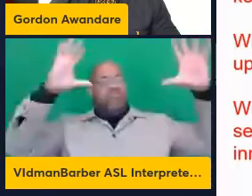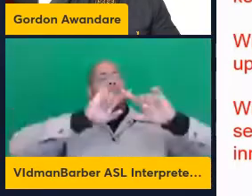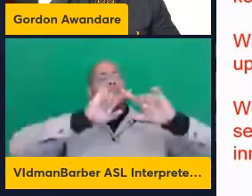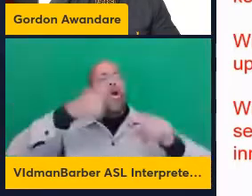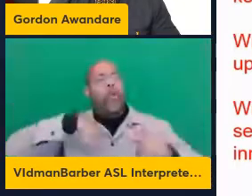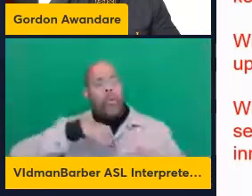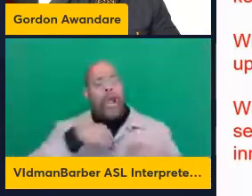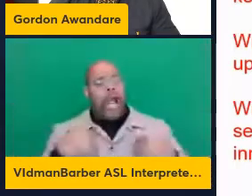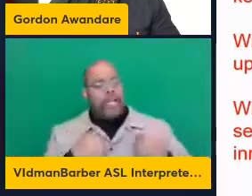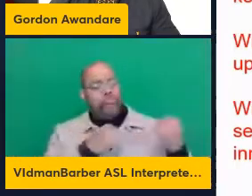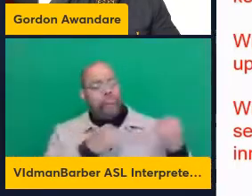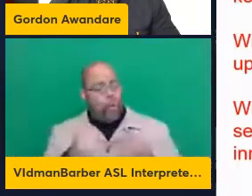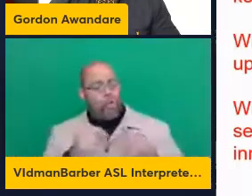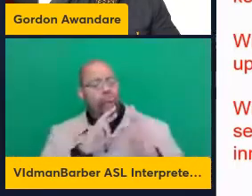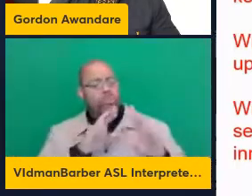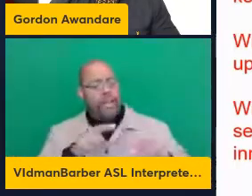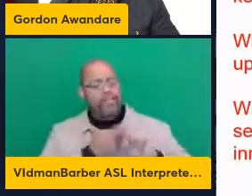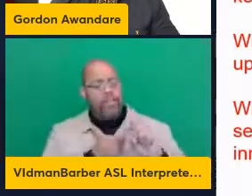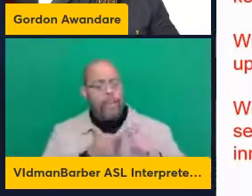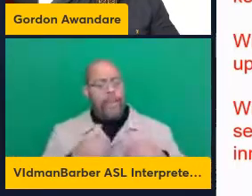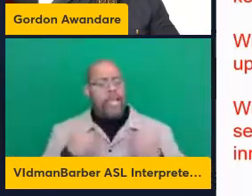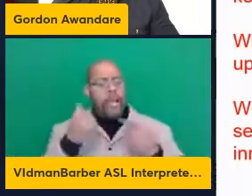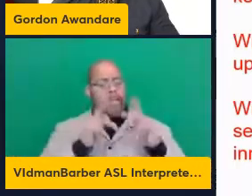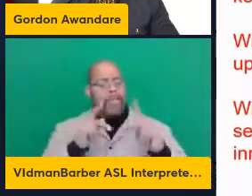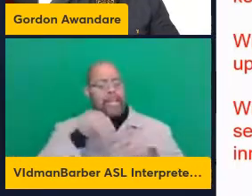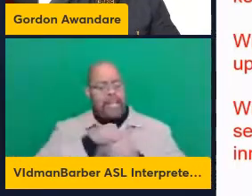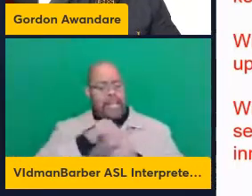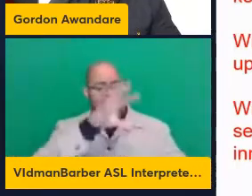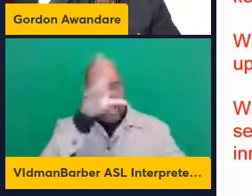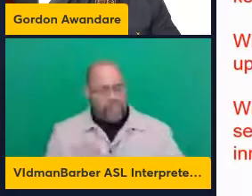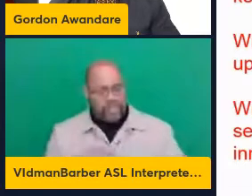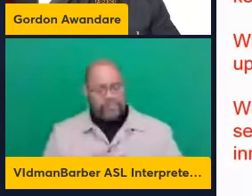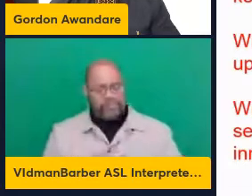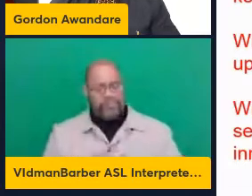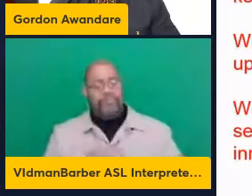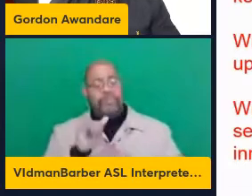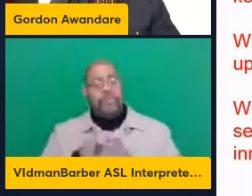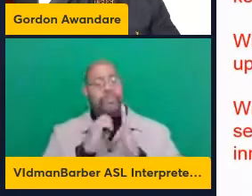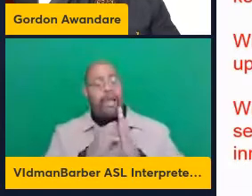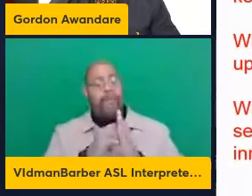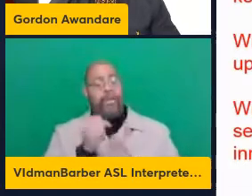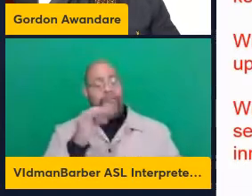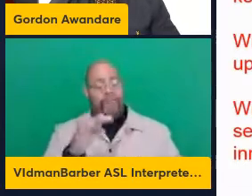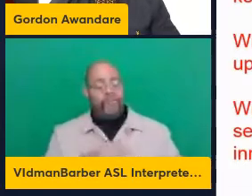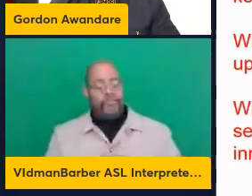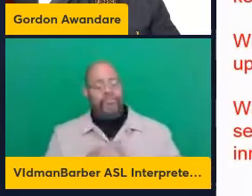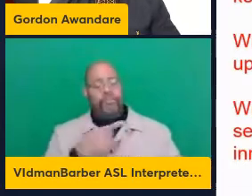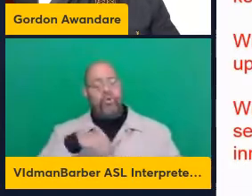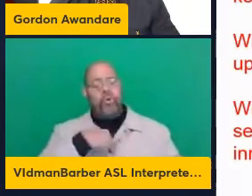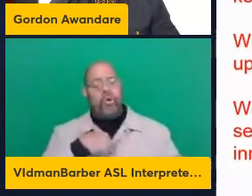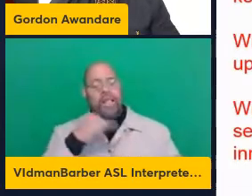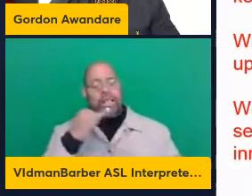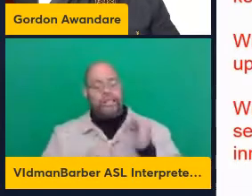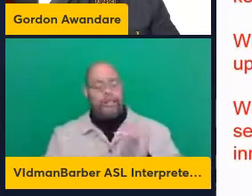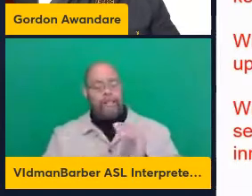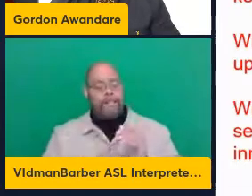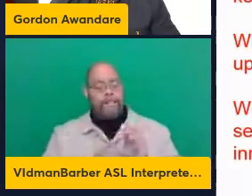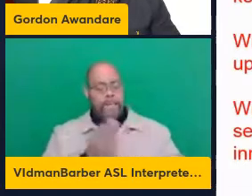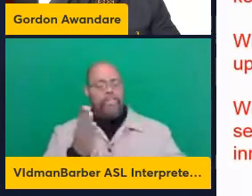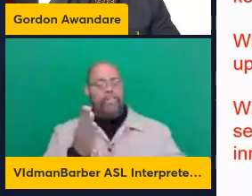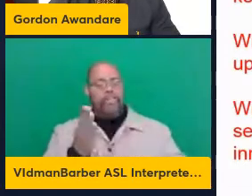had a very strong response from the young people on the continent. This is an example of our last major recruitment we did